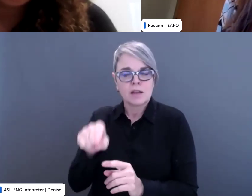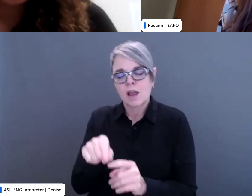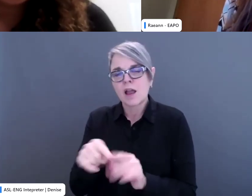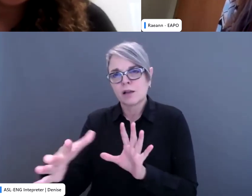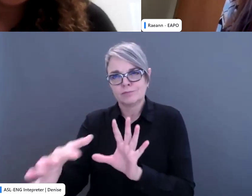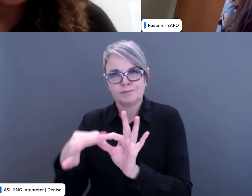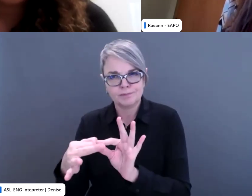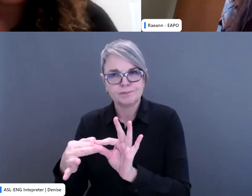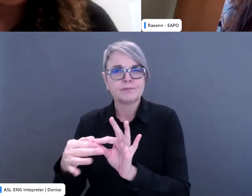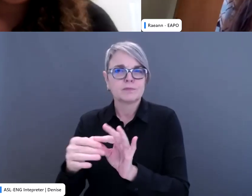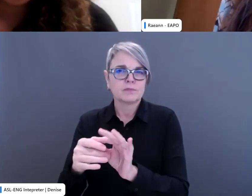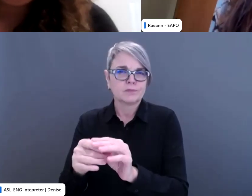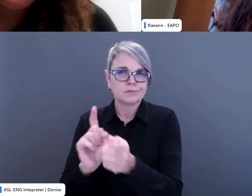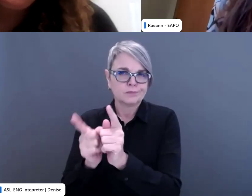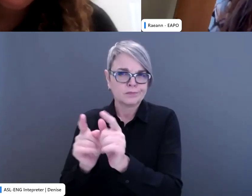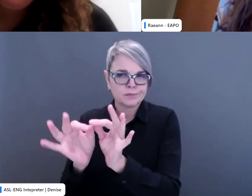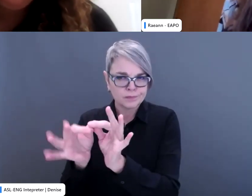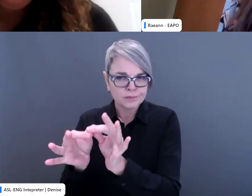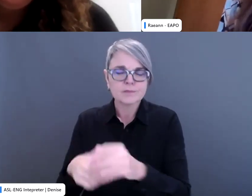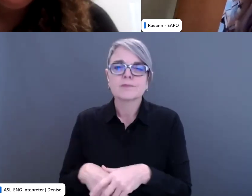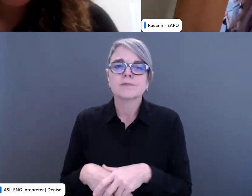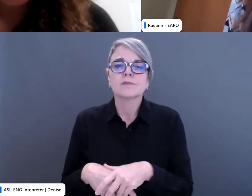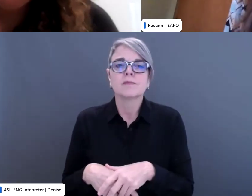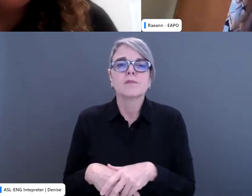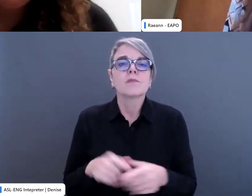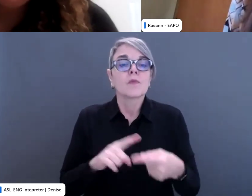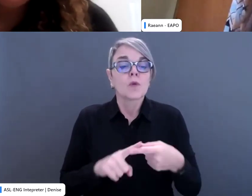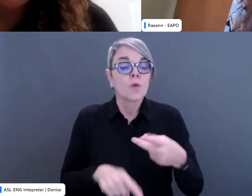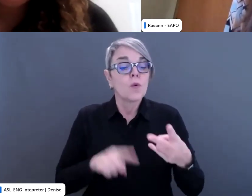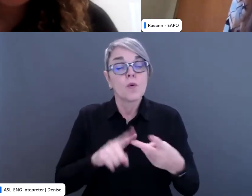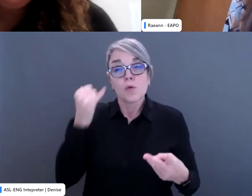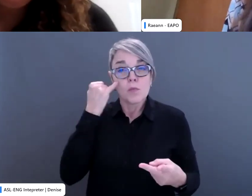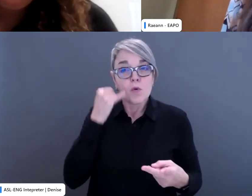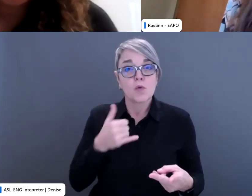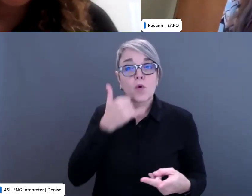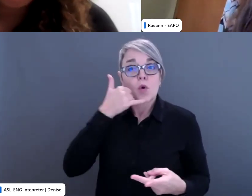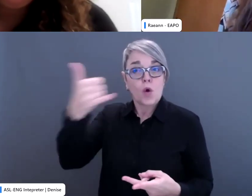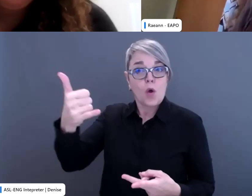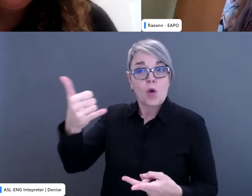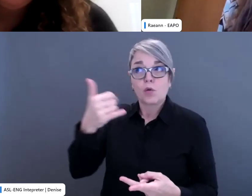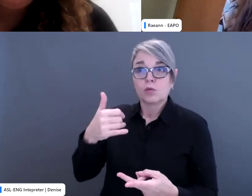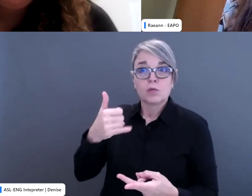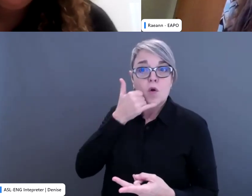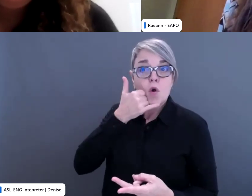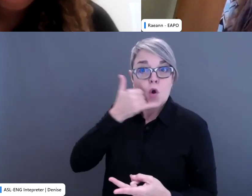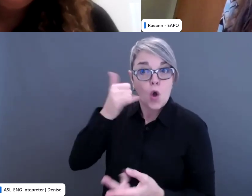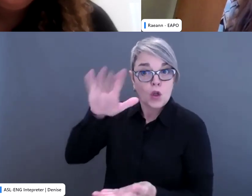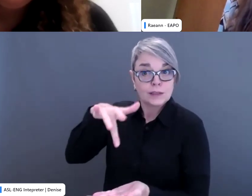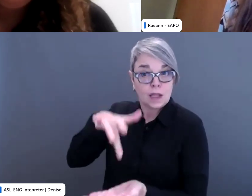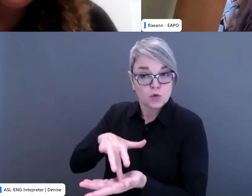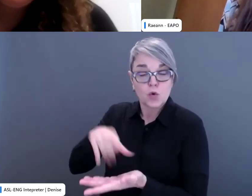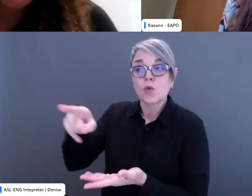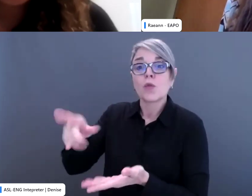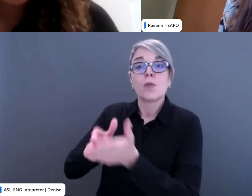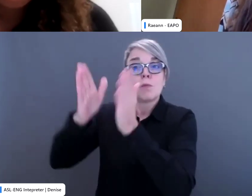in to like the contact center and the representative doesn't speak your language, but you need an interpreter